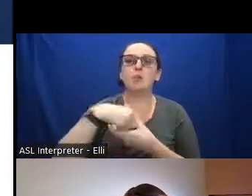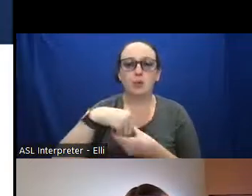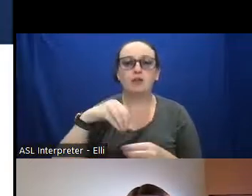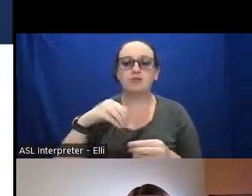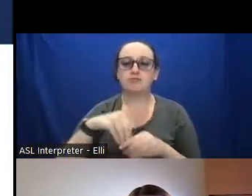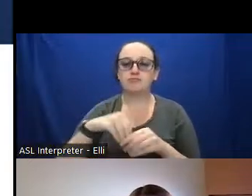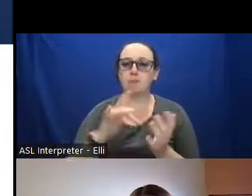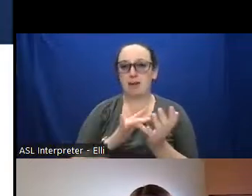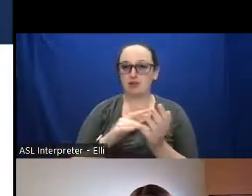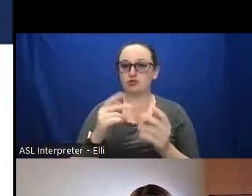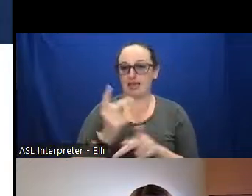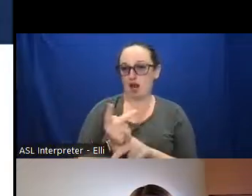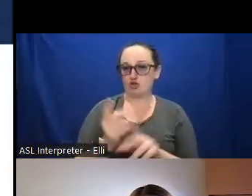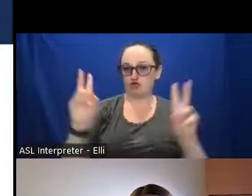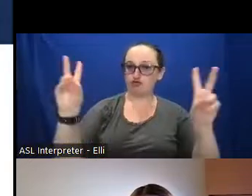care.